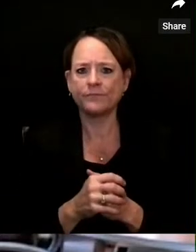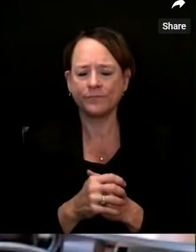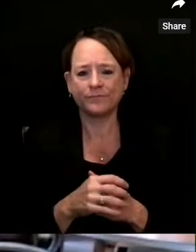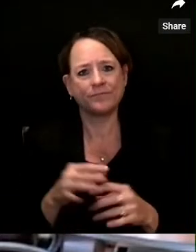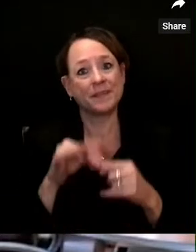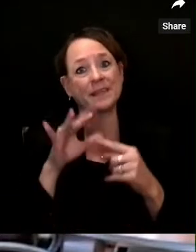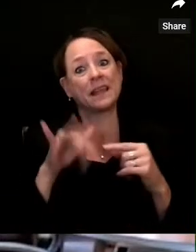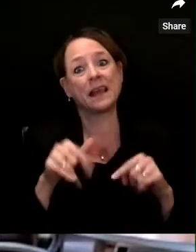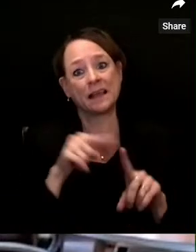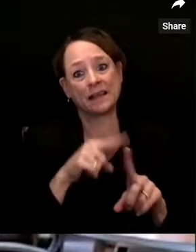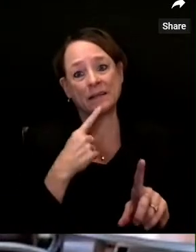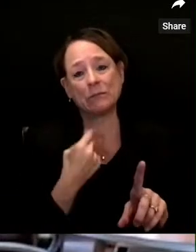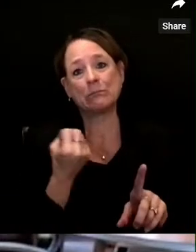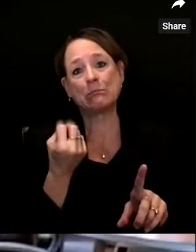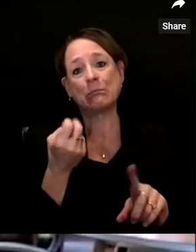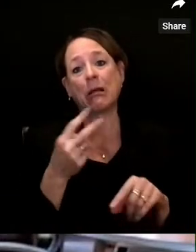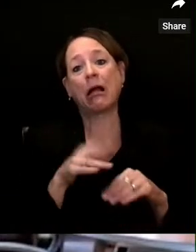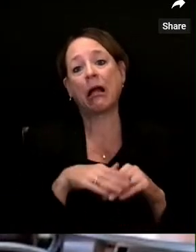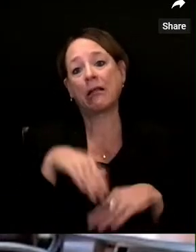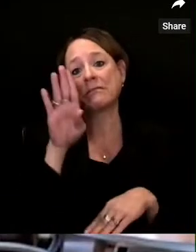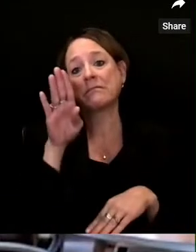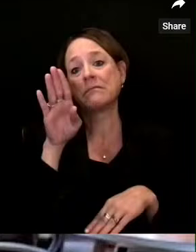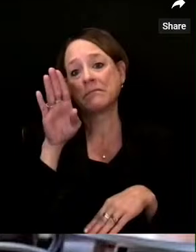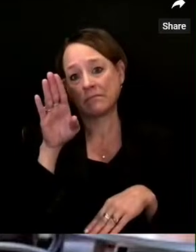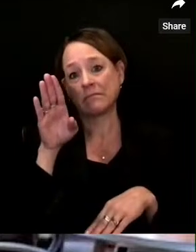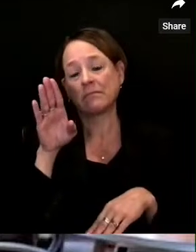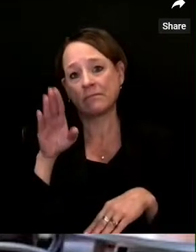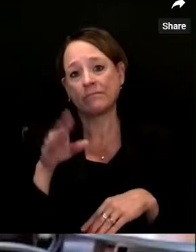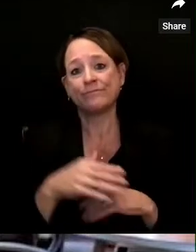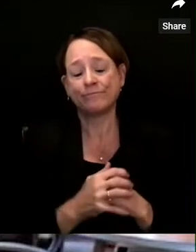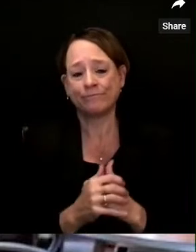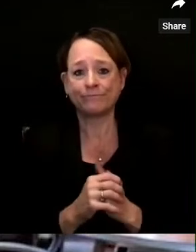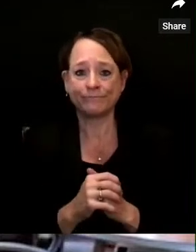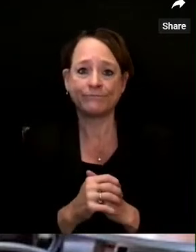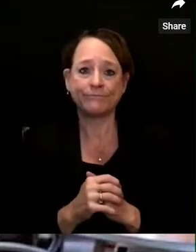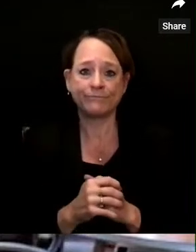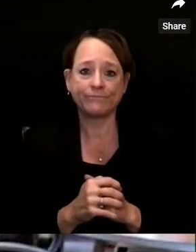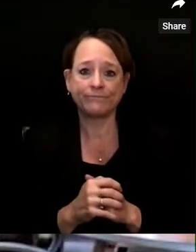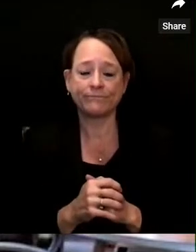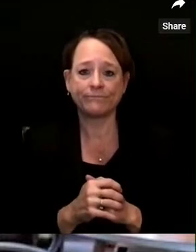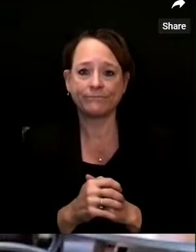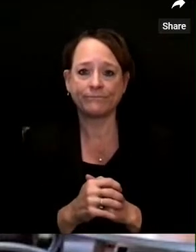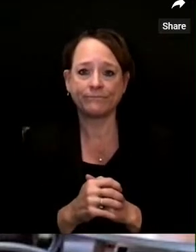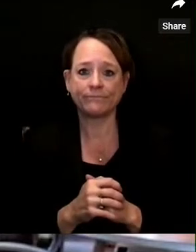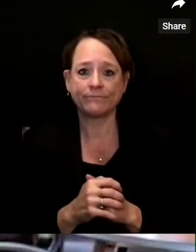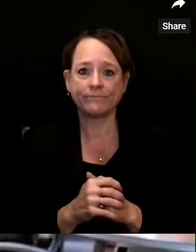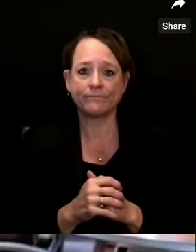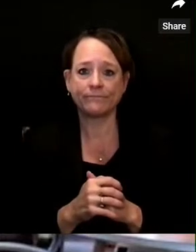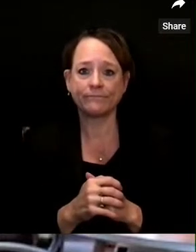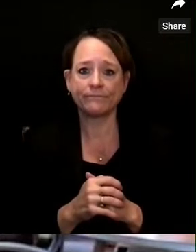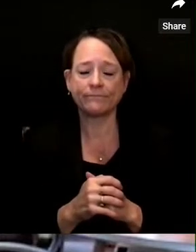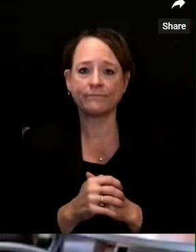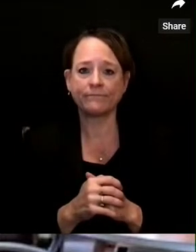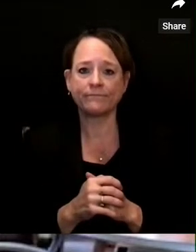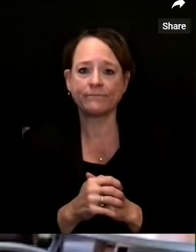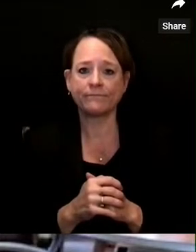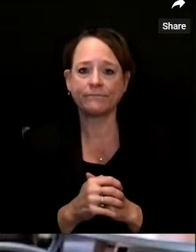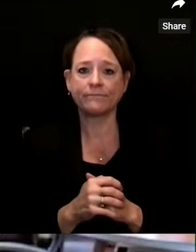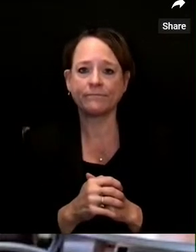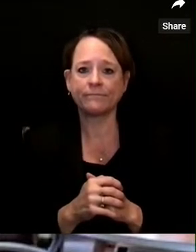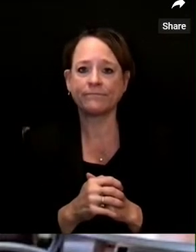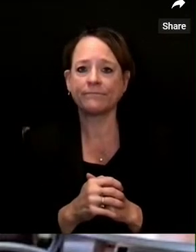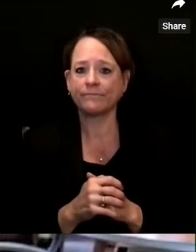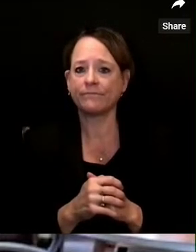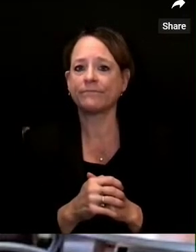and protected against COVID in the first instance. So we're going to have to do, as we have all along, we're going to have to do multiple things at the same time